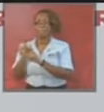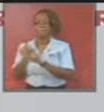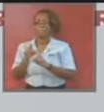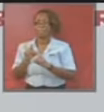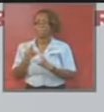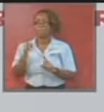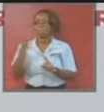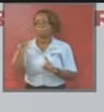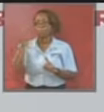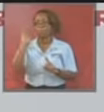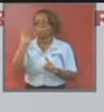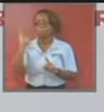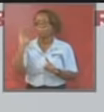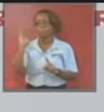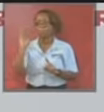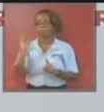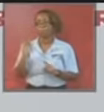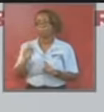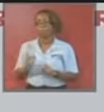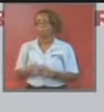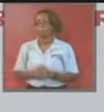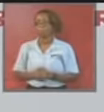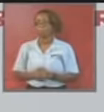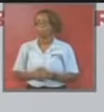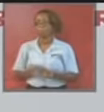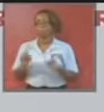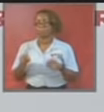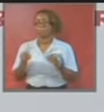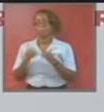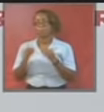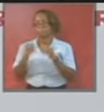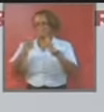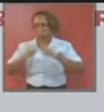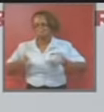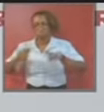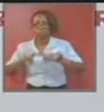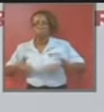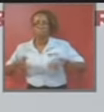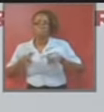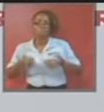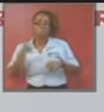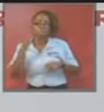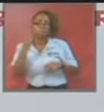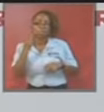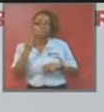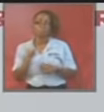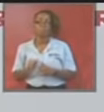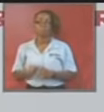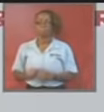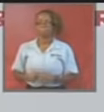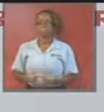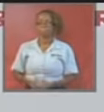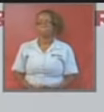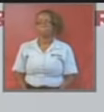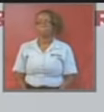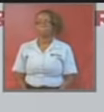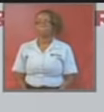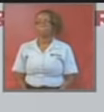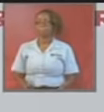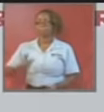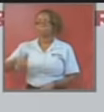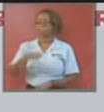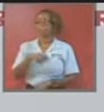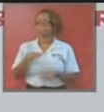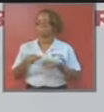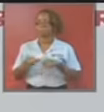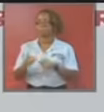we can make that determination. Out of caution, we maintain the 72-hour PCR, and we're maintaining our quarantine, at least